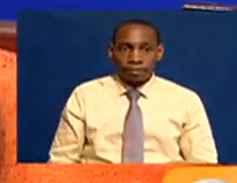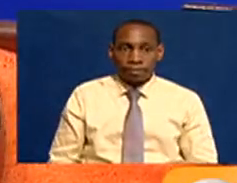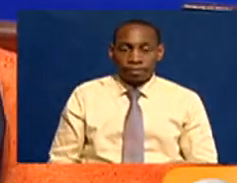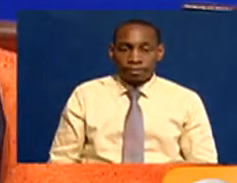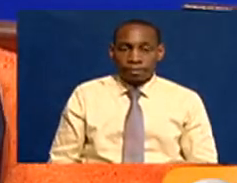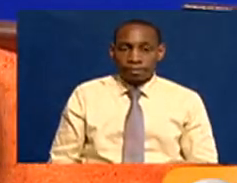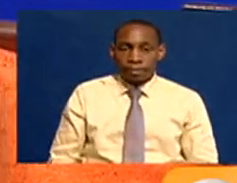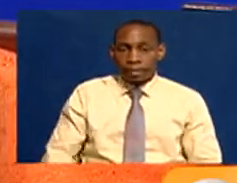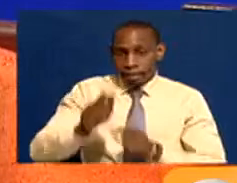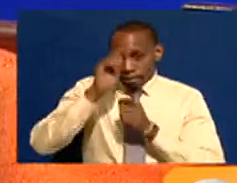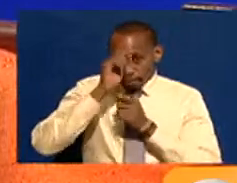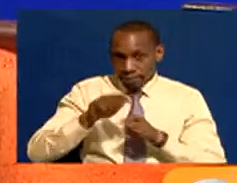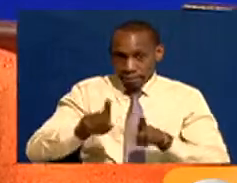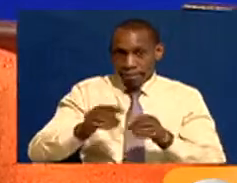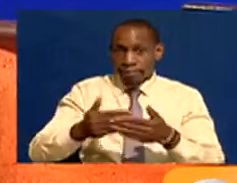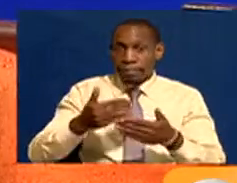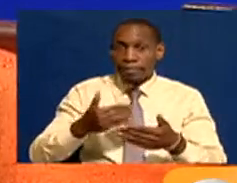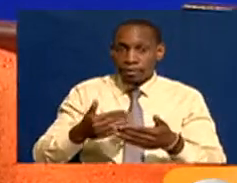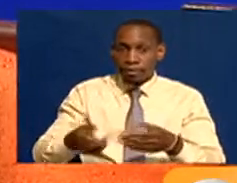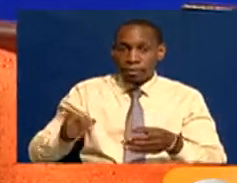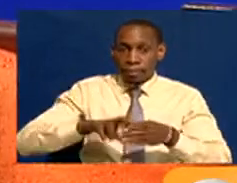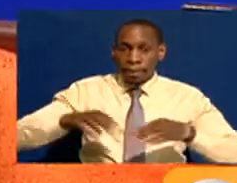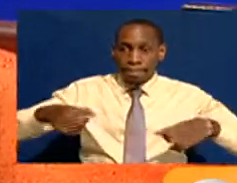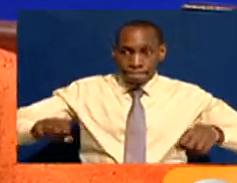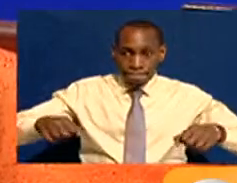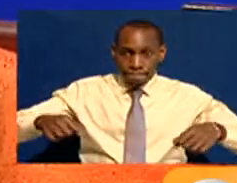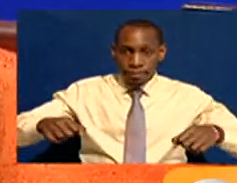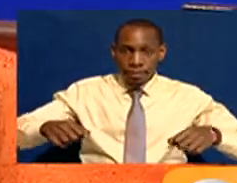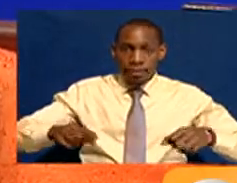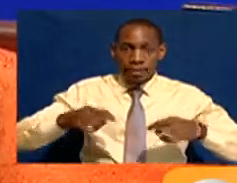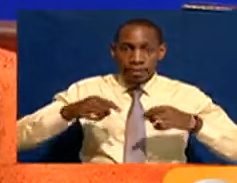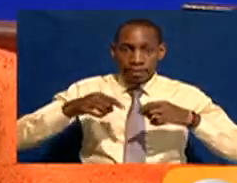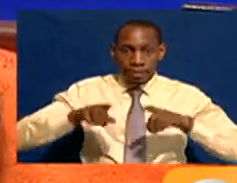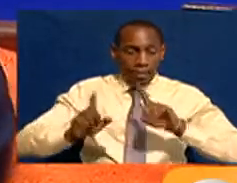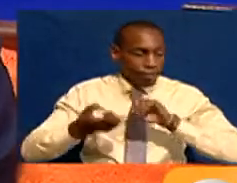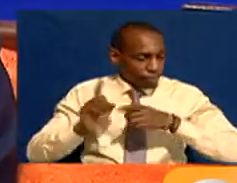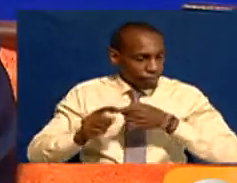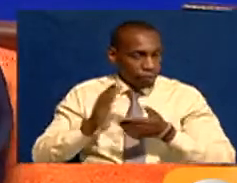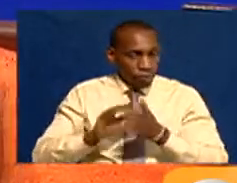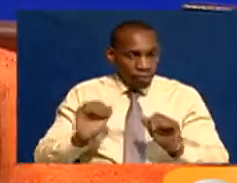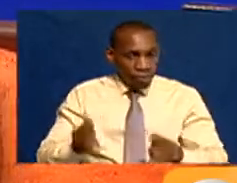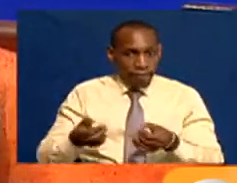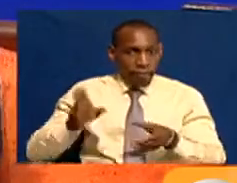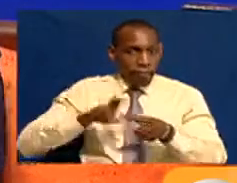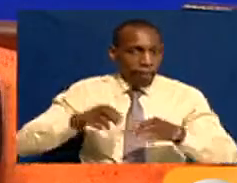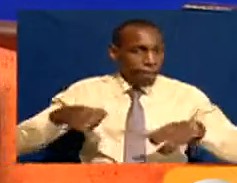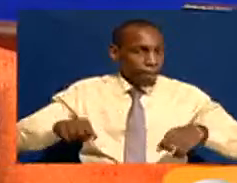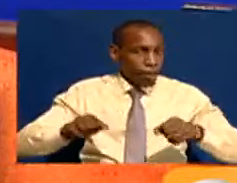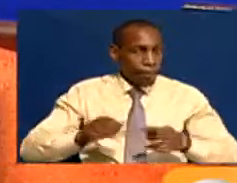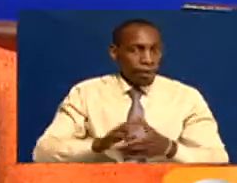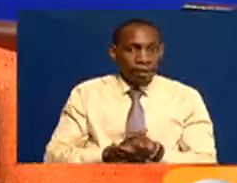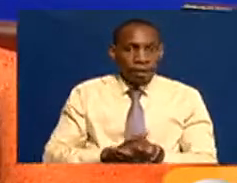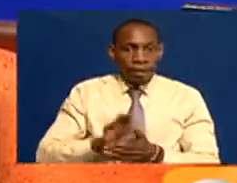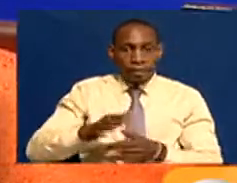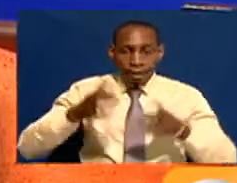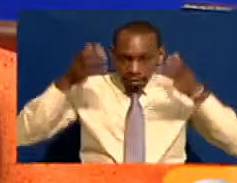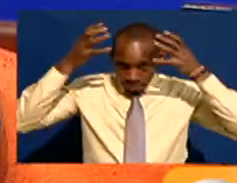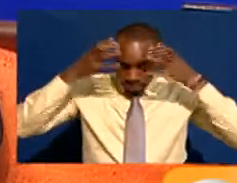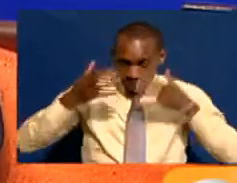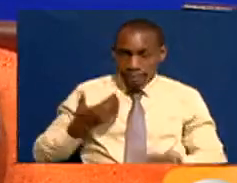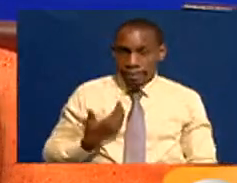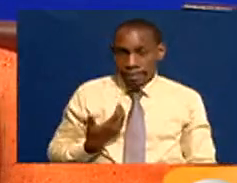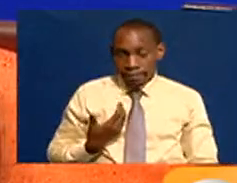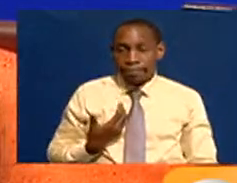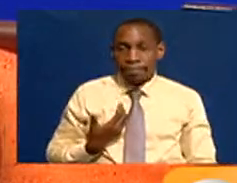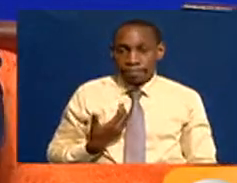citizen, respect yourself. Before you border, ask yourself, is it safe for me to do this? Does he have the helmet?